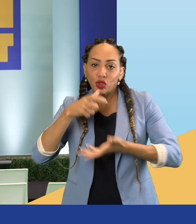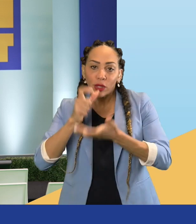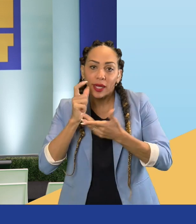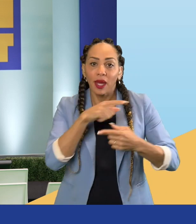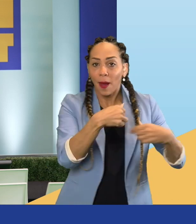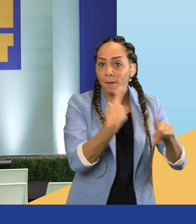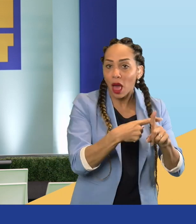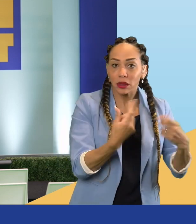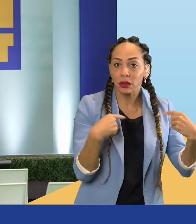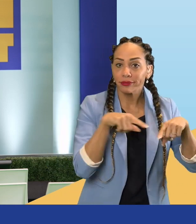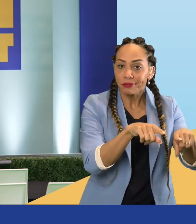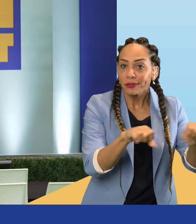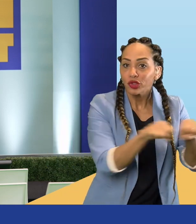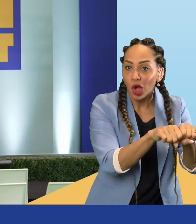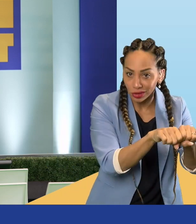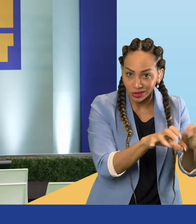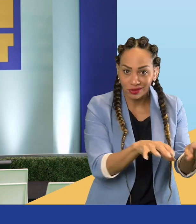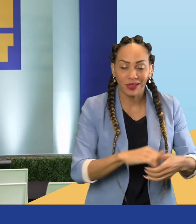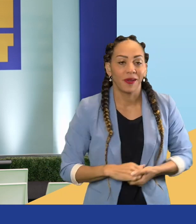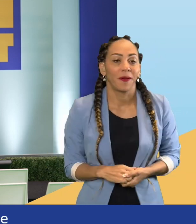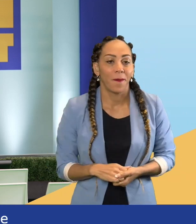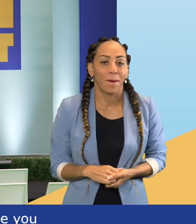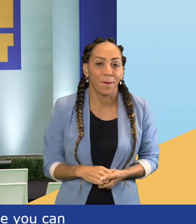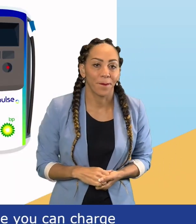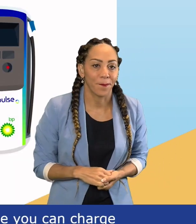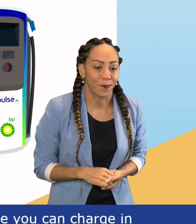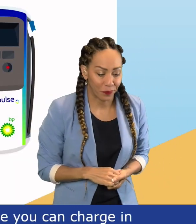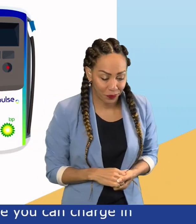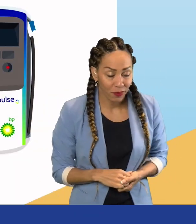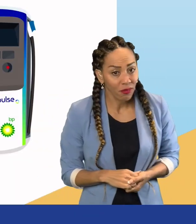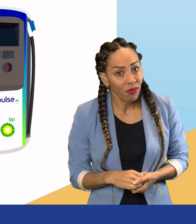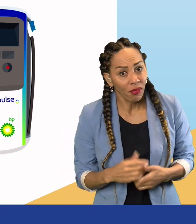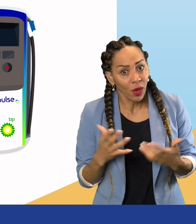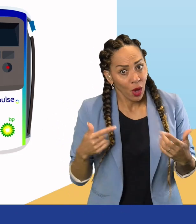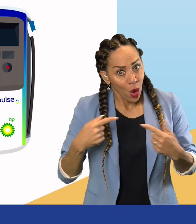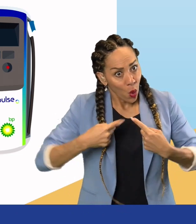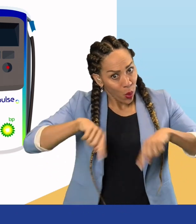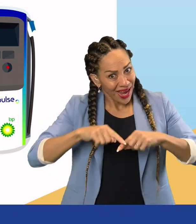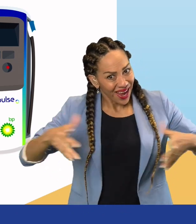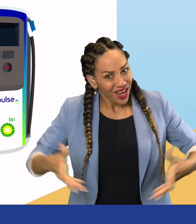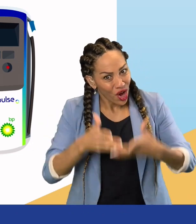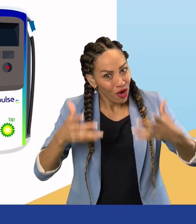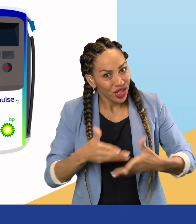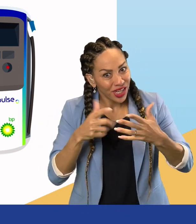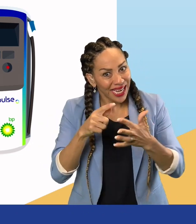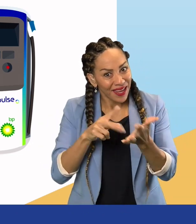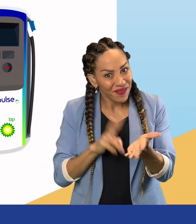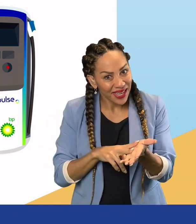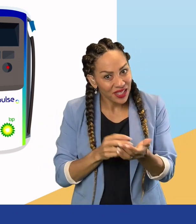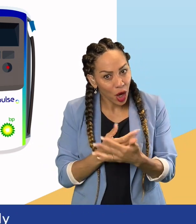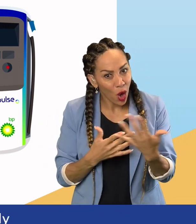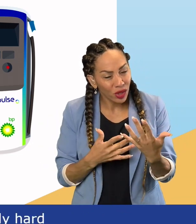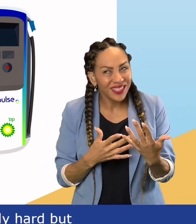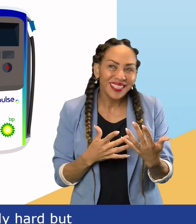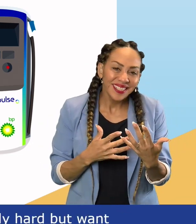It may feel like we're pushing EVs really hard, but what I want to do is make this nice and easy to understand. There's